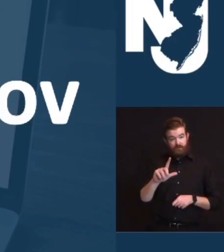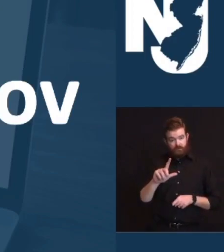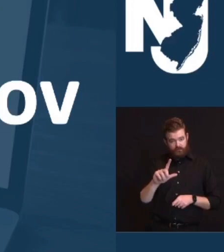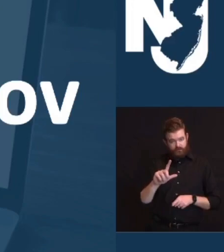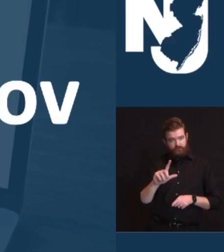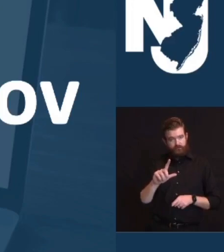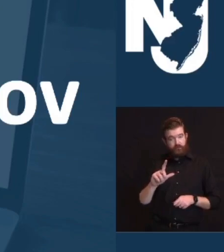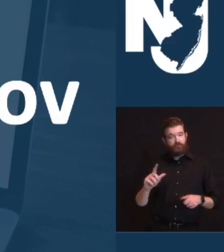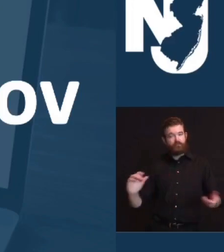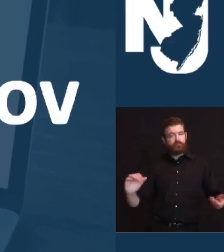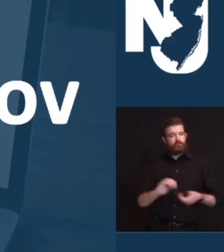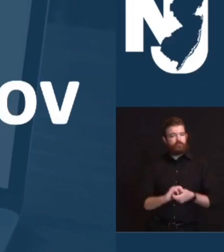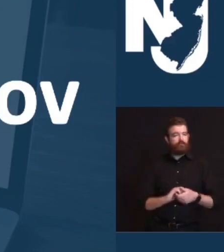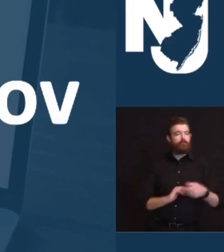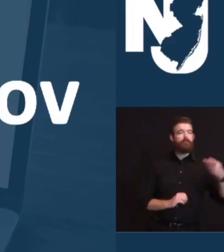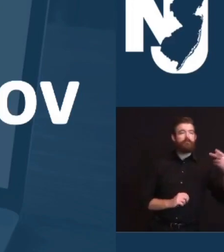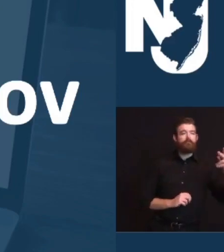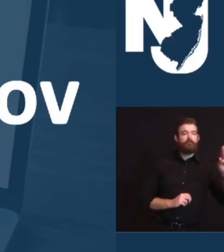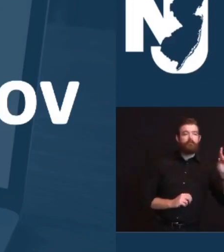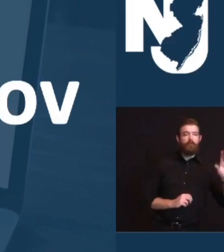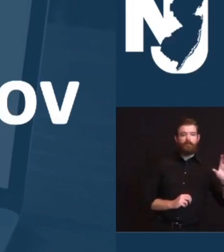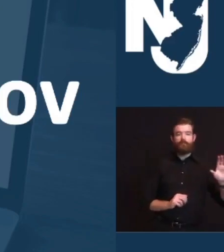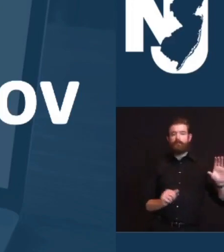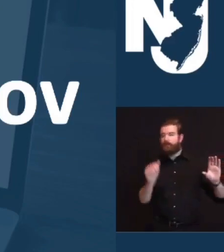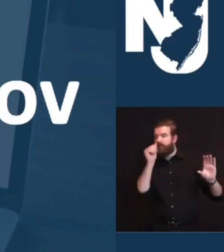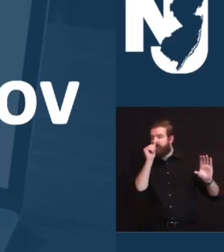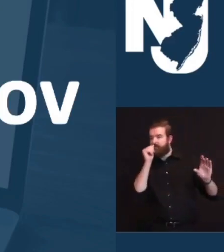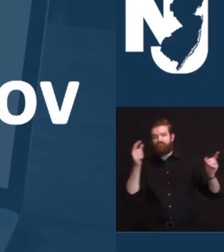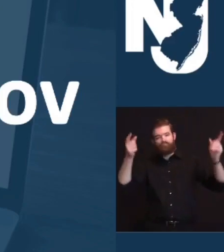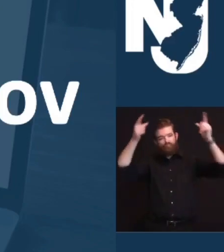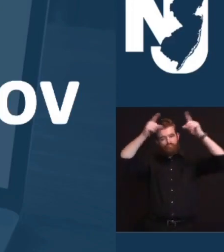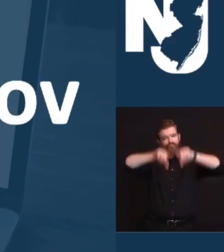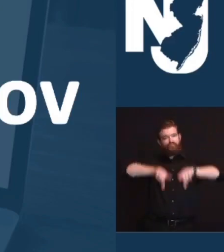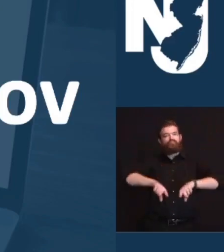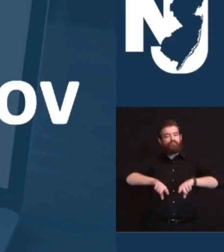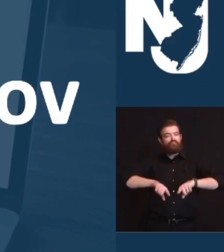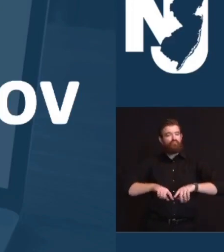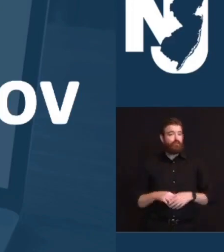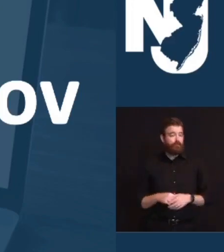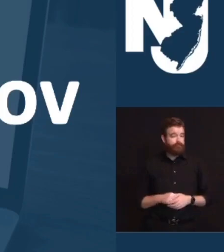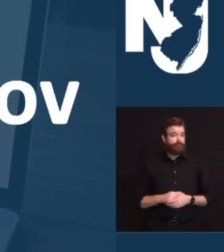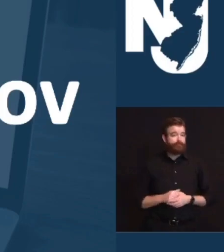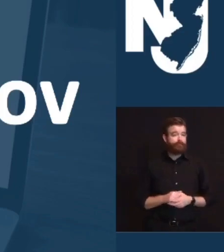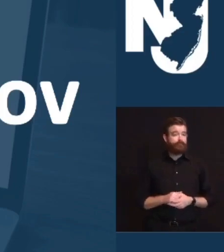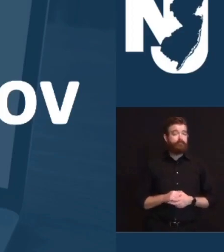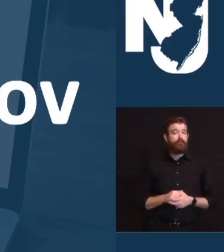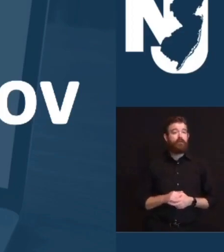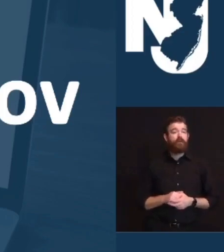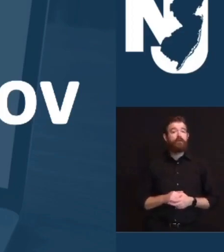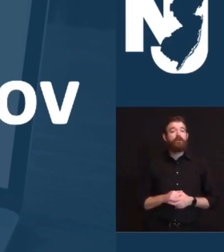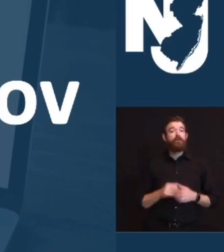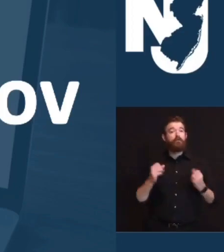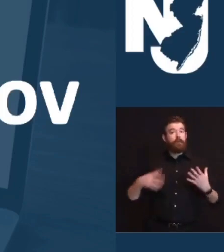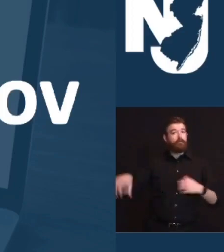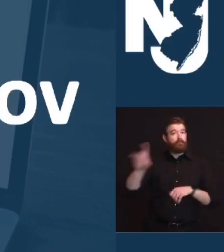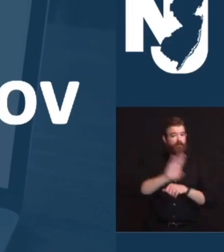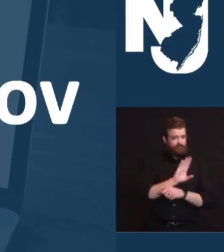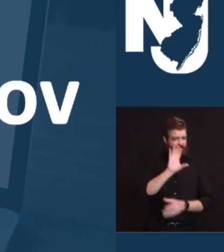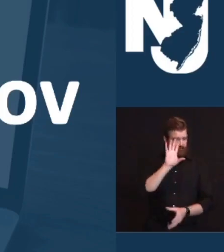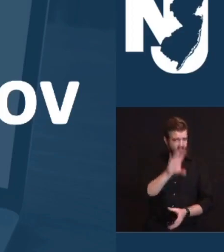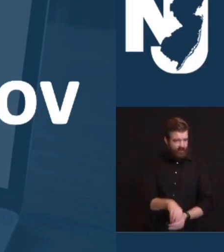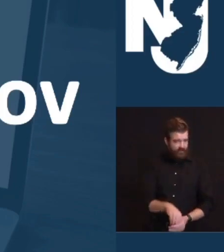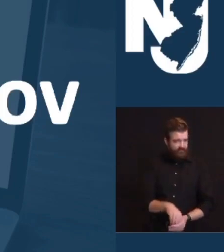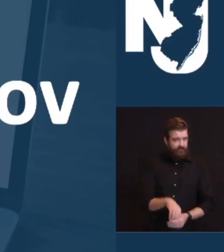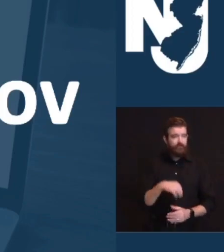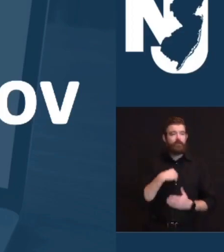we'll need, plus the efforts underway already by these corporate citizens. I can't say enough about them and their leadership. There's